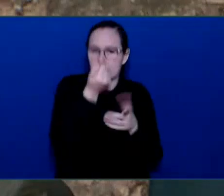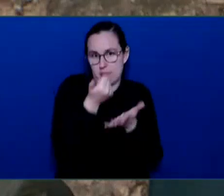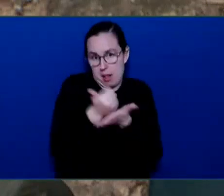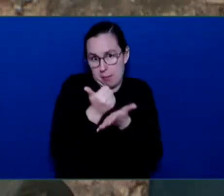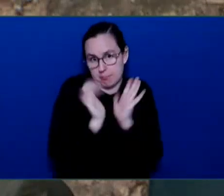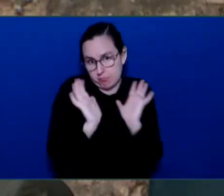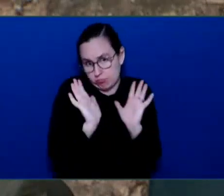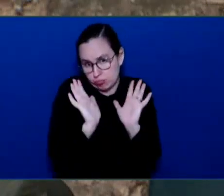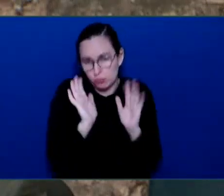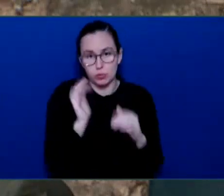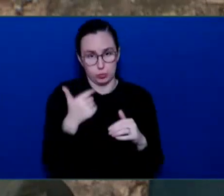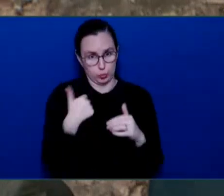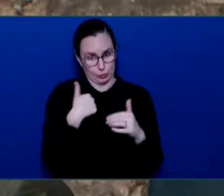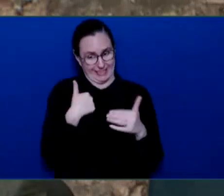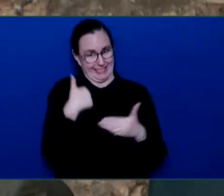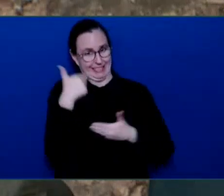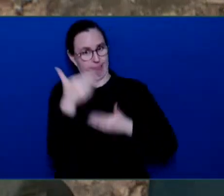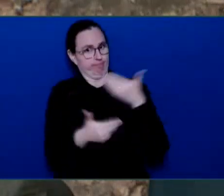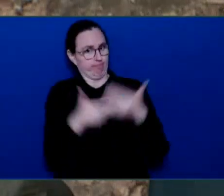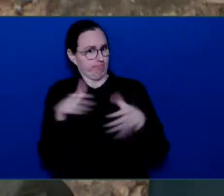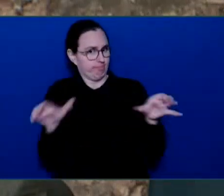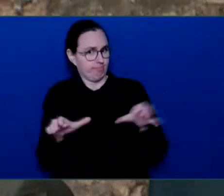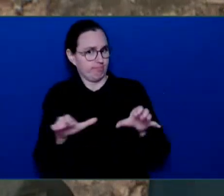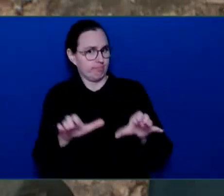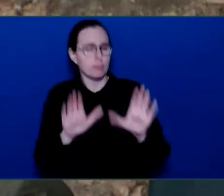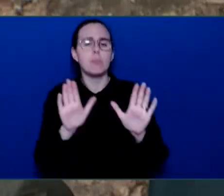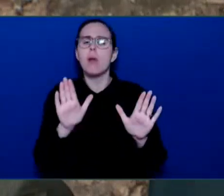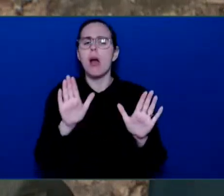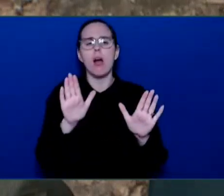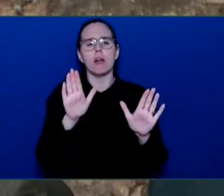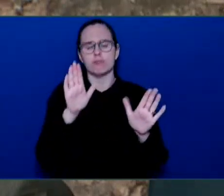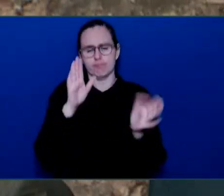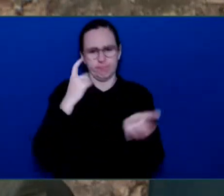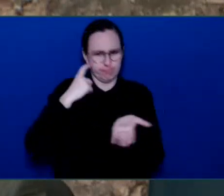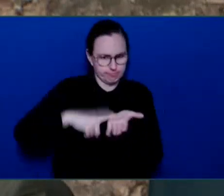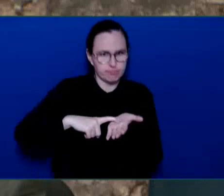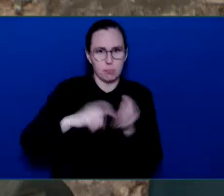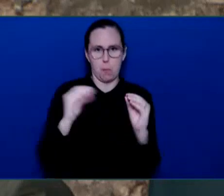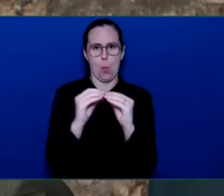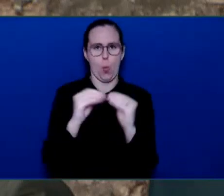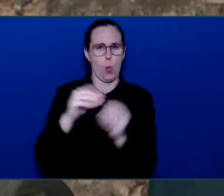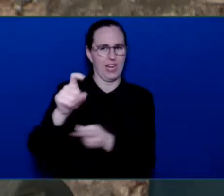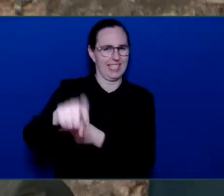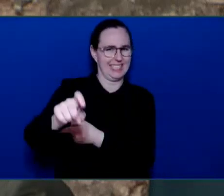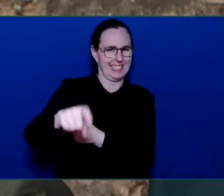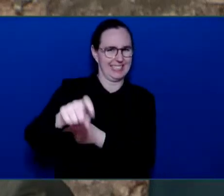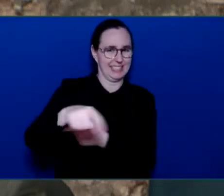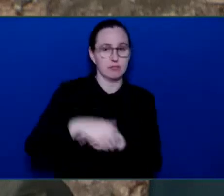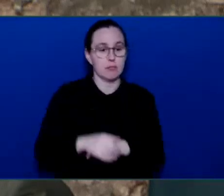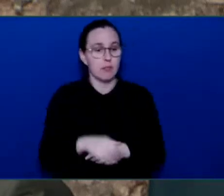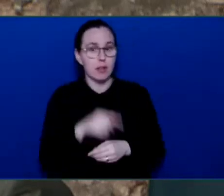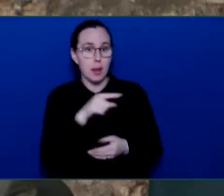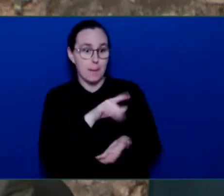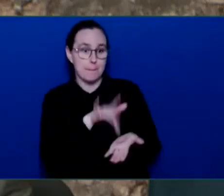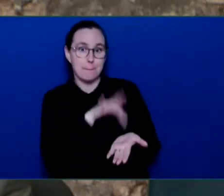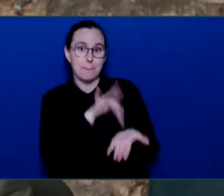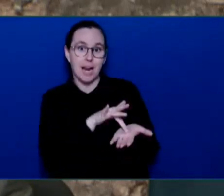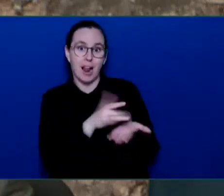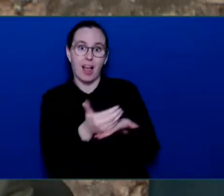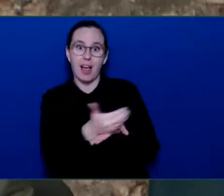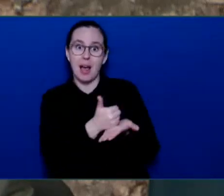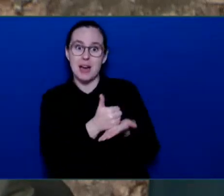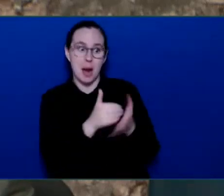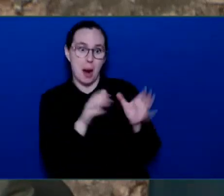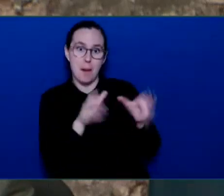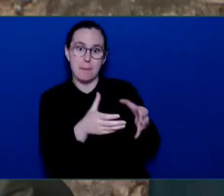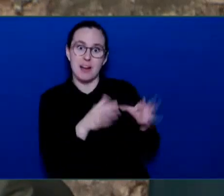need to do more. So we're trying to take the pressure off of those middle-income families, where, you know, we end, instead of cutting taxes for people at the